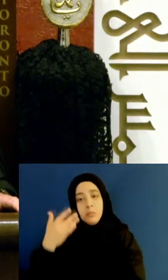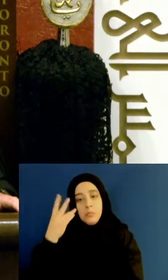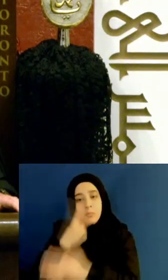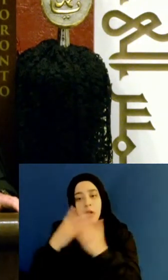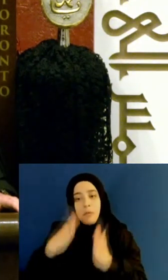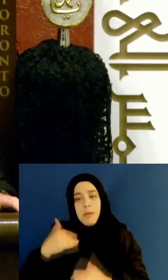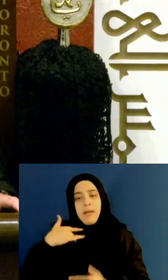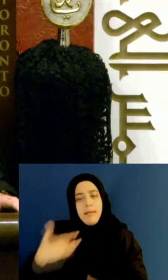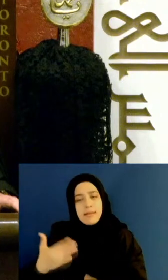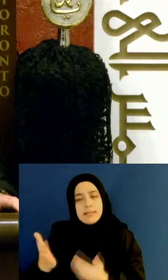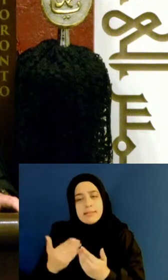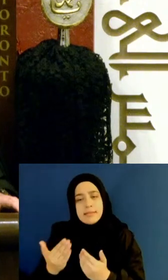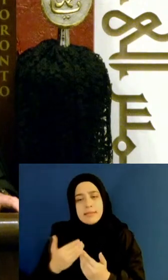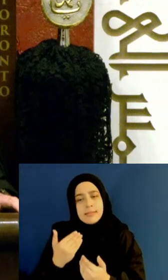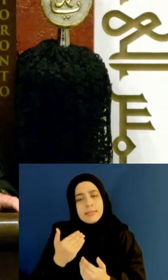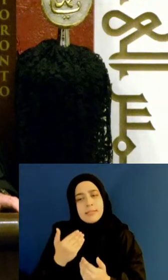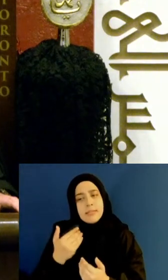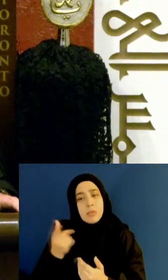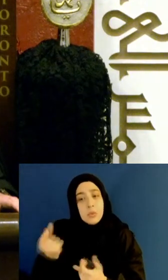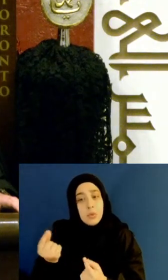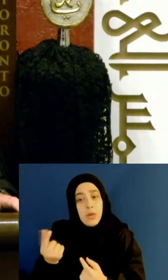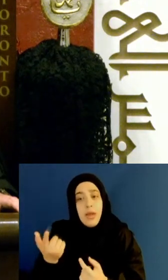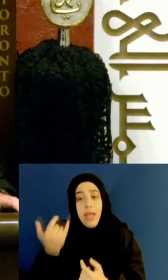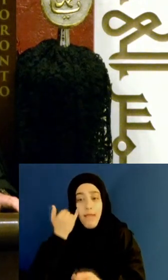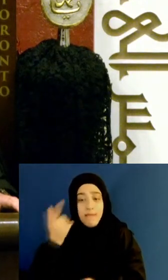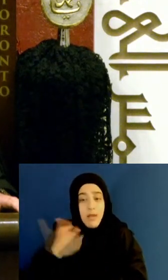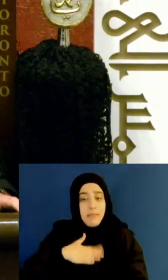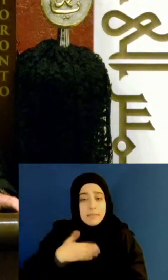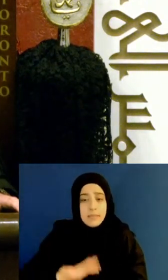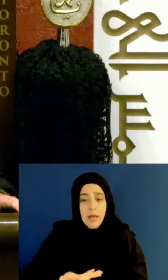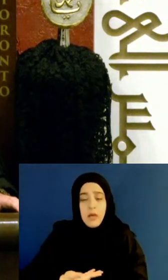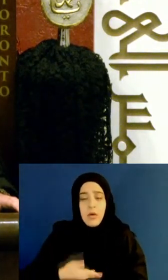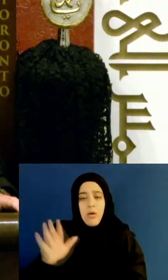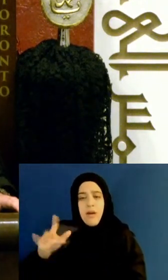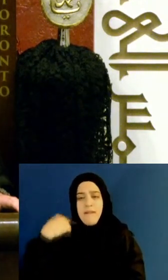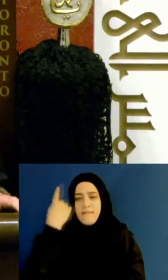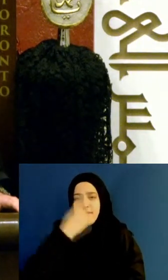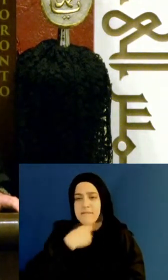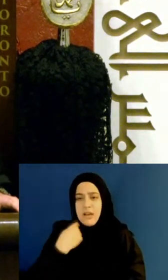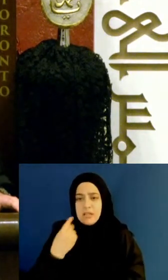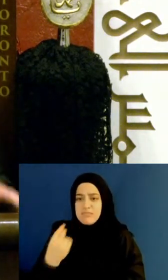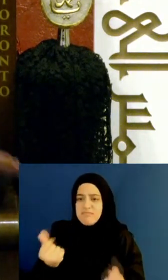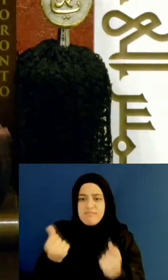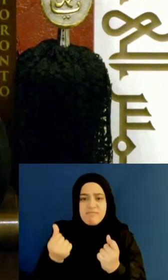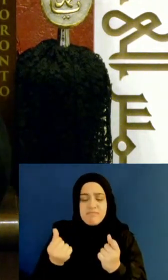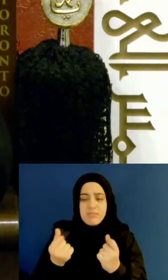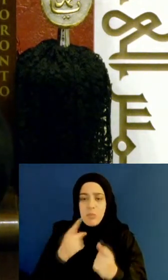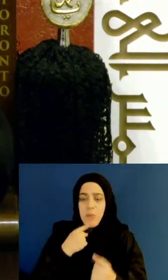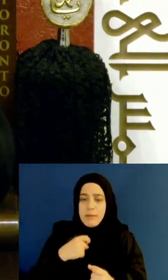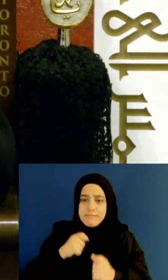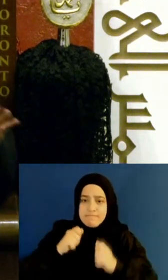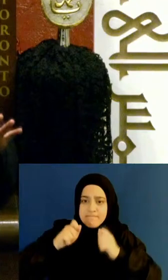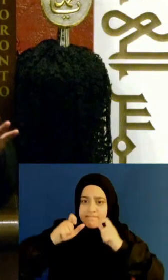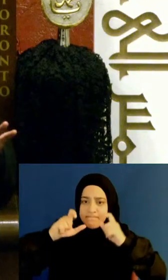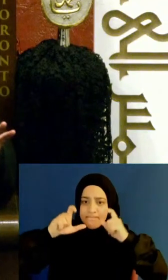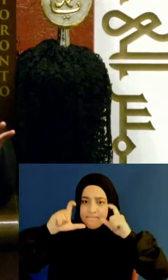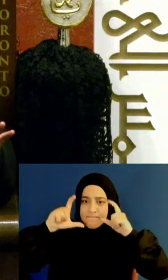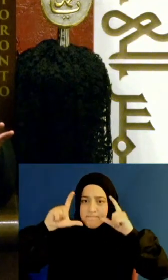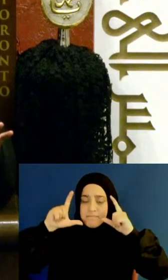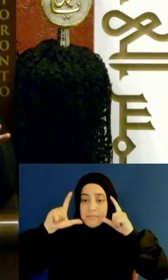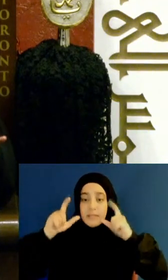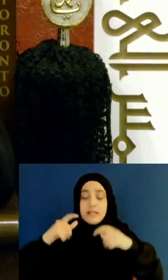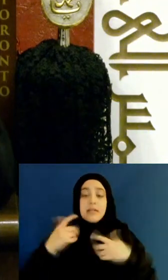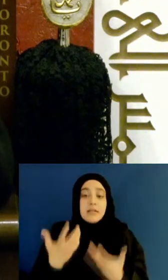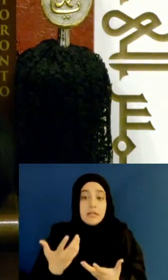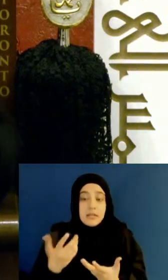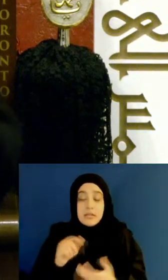his complexion would change. His face would turn red very quickly. So even if he didn't say anything,